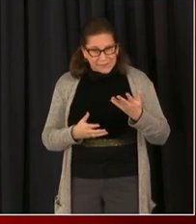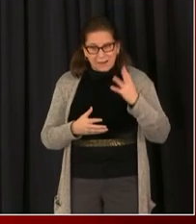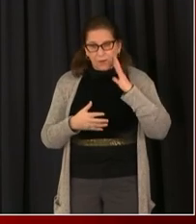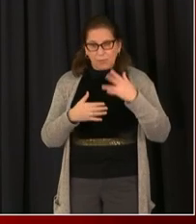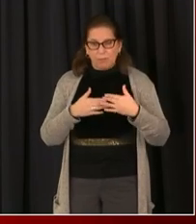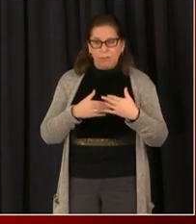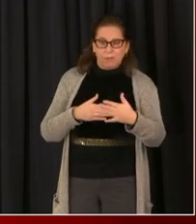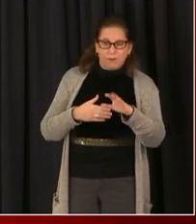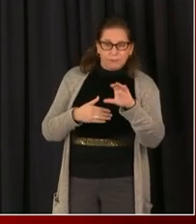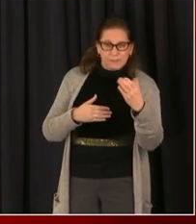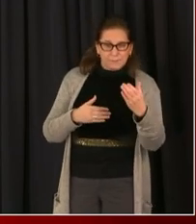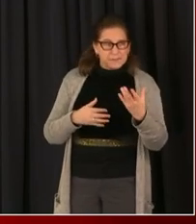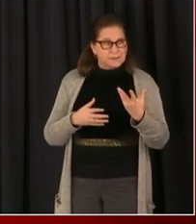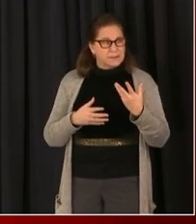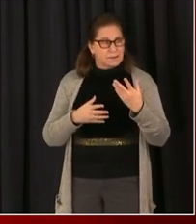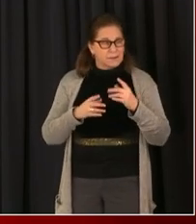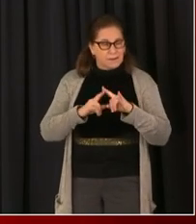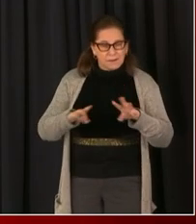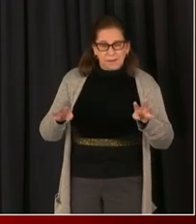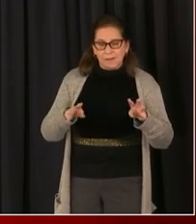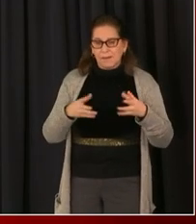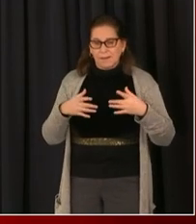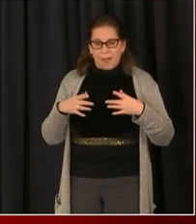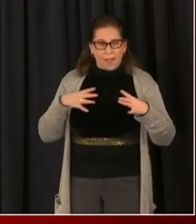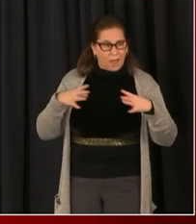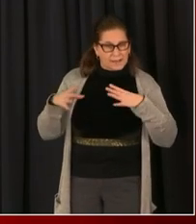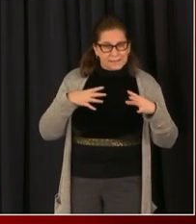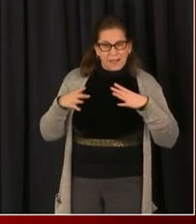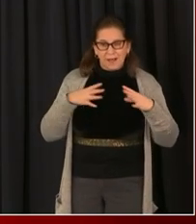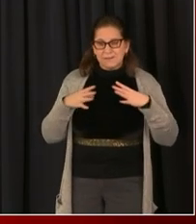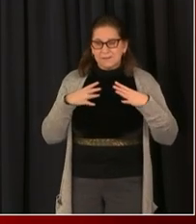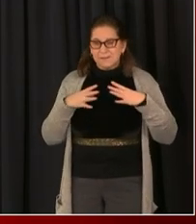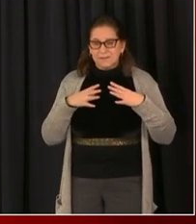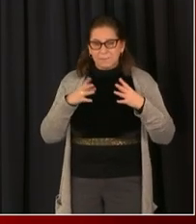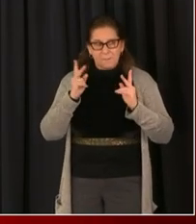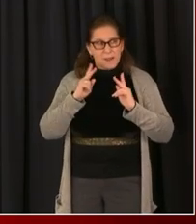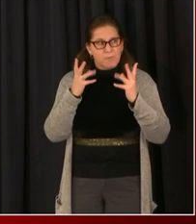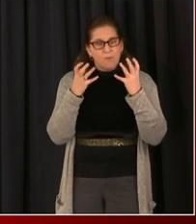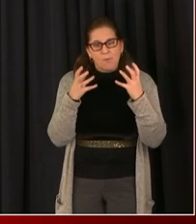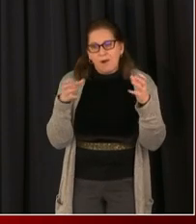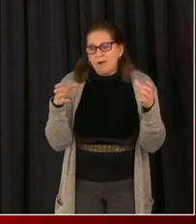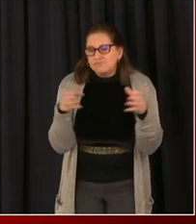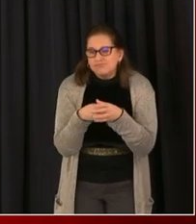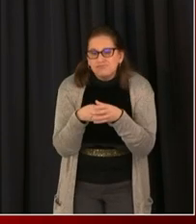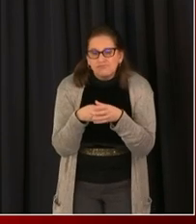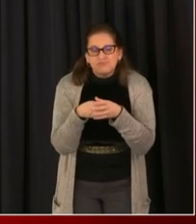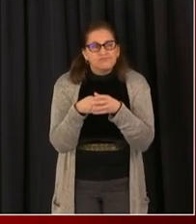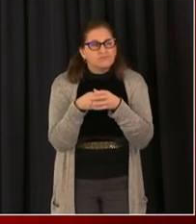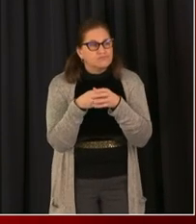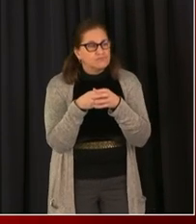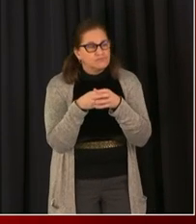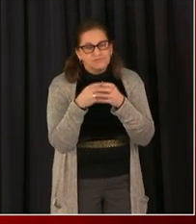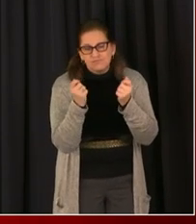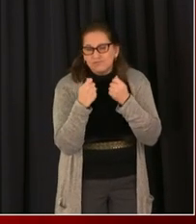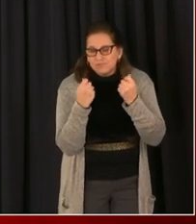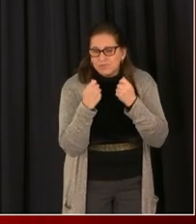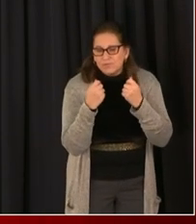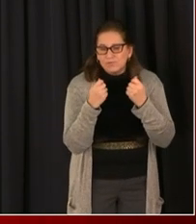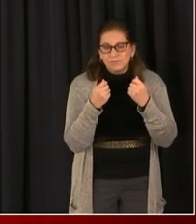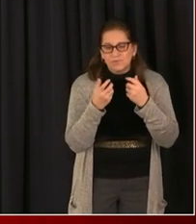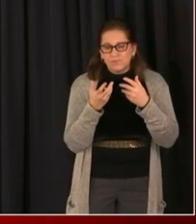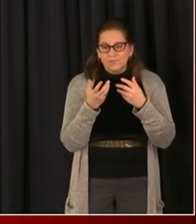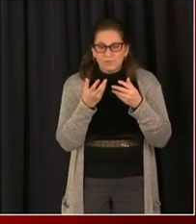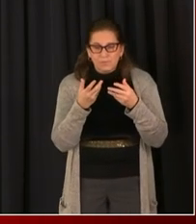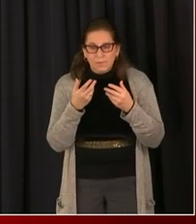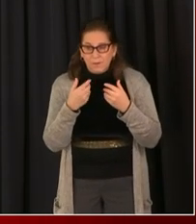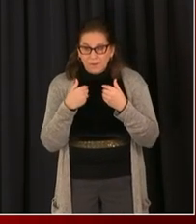And people wanting to be together. I think that's hard. And we still have a few more months of